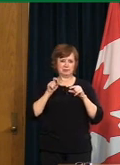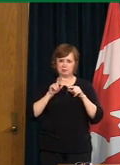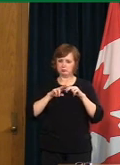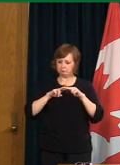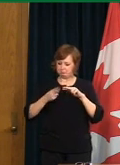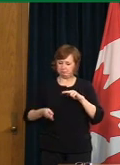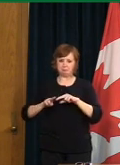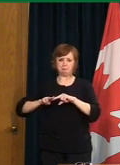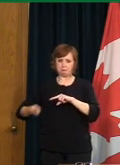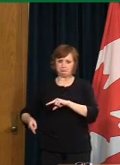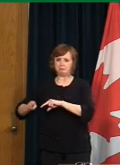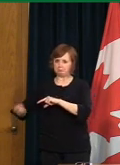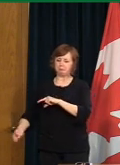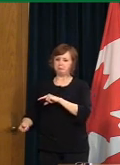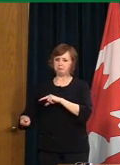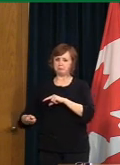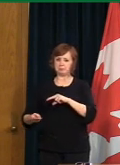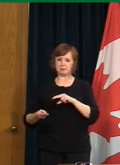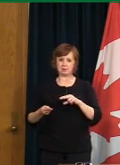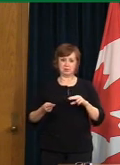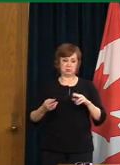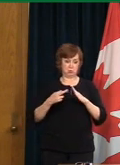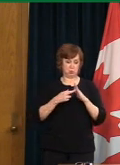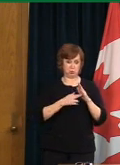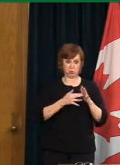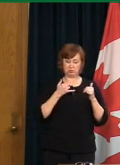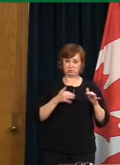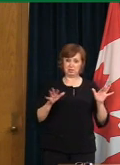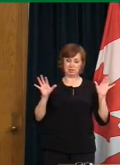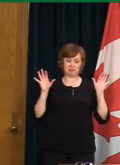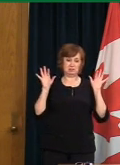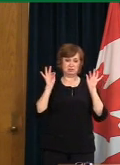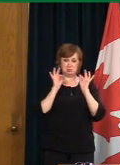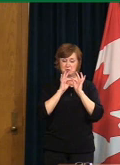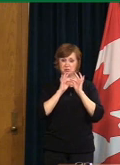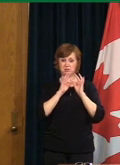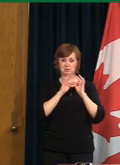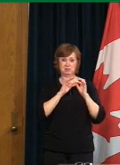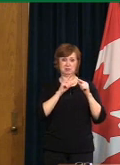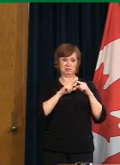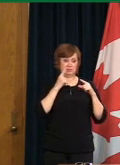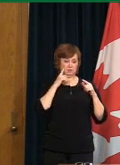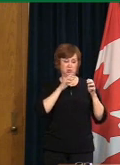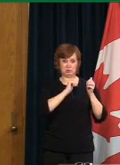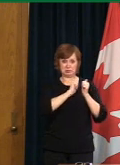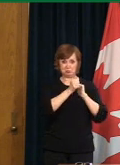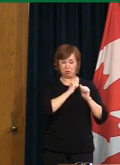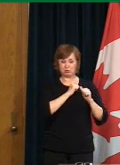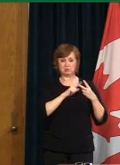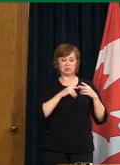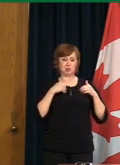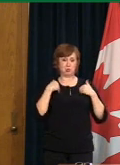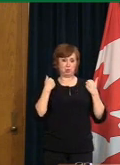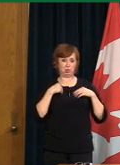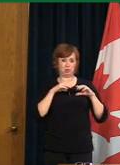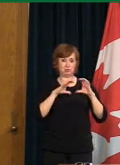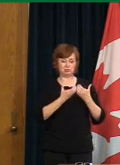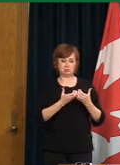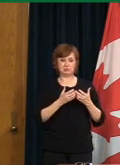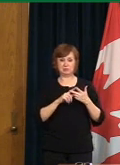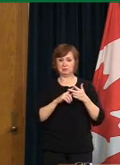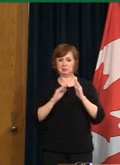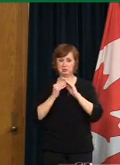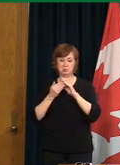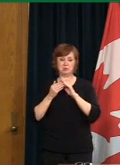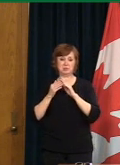will have an impact on what our youth and what our athletics organizations are doing. They have an impact on our communities,